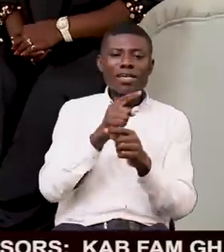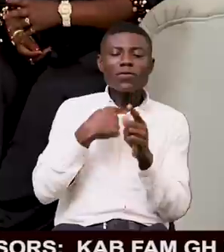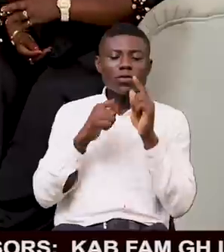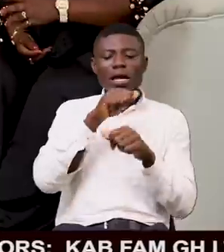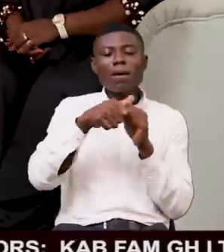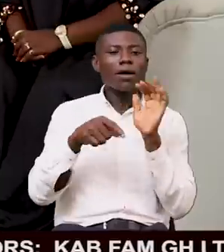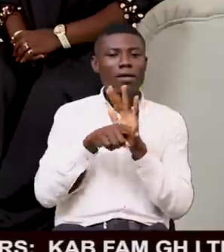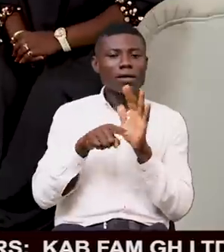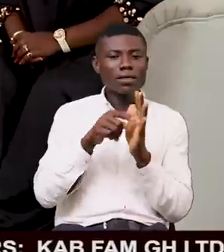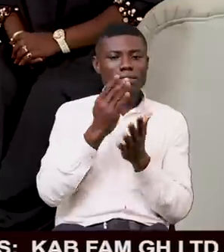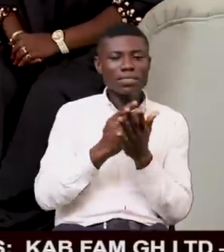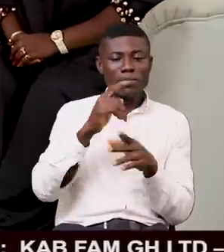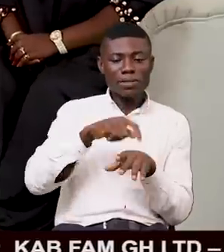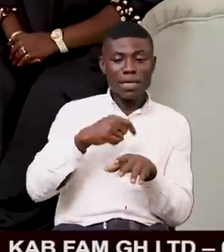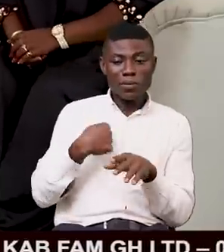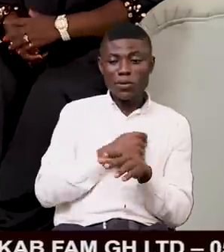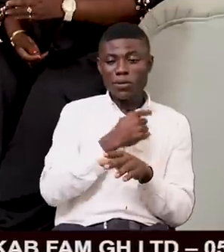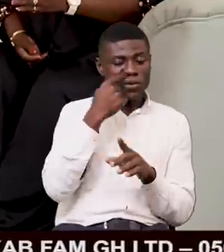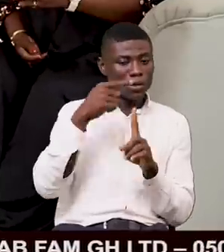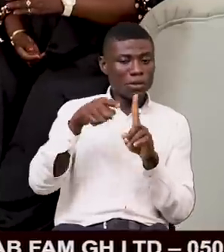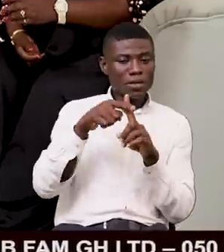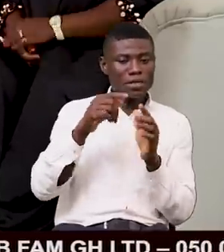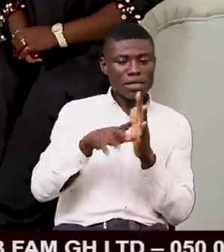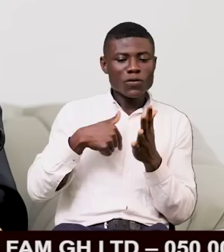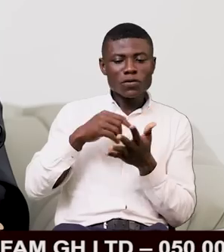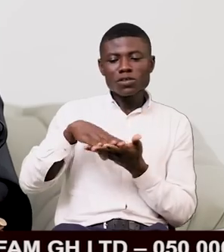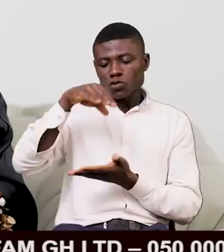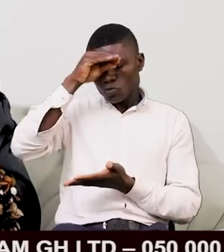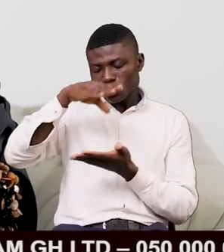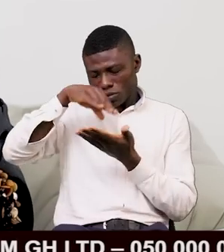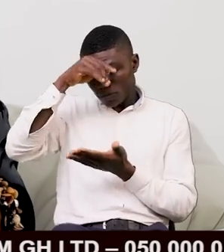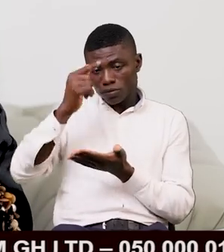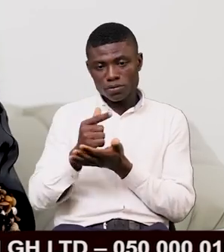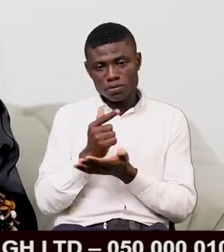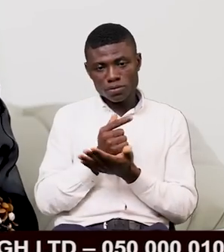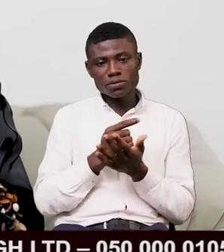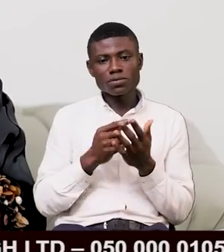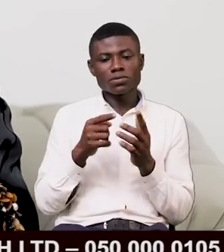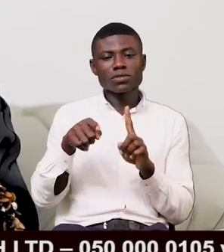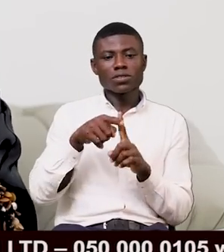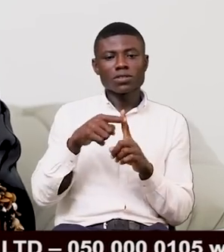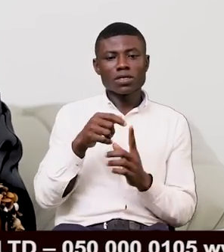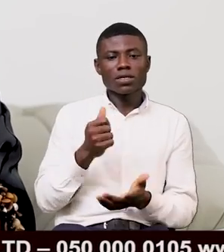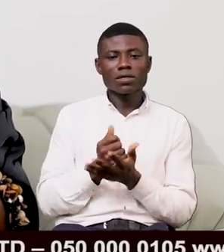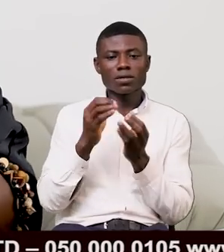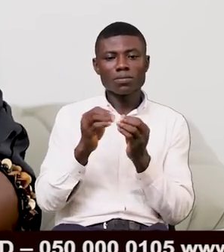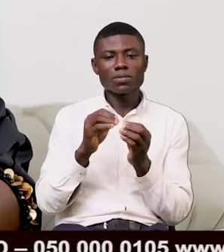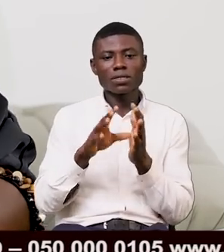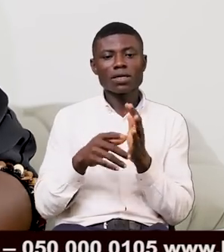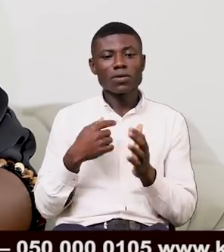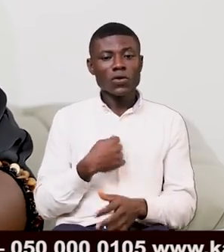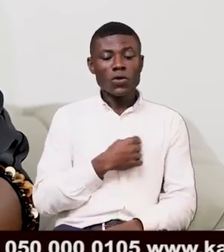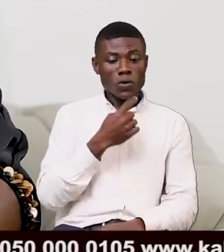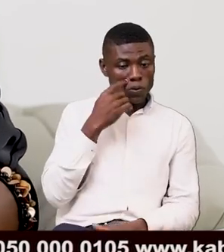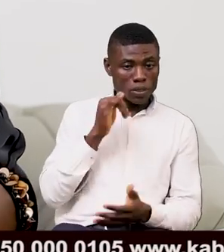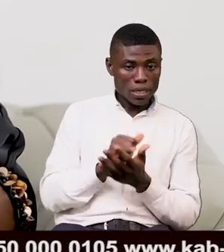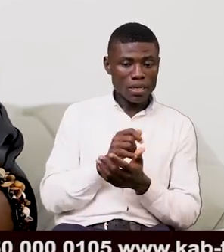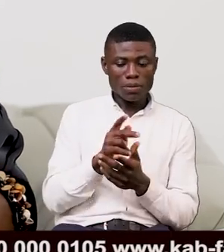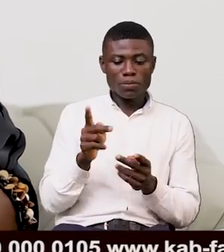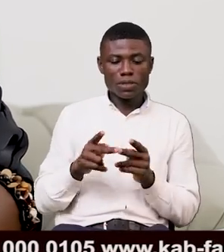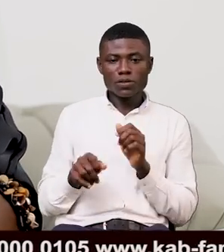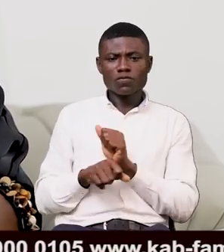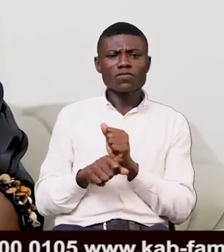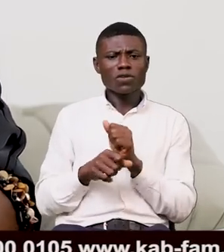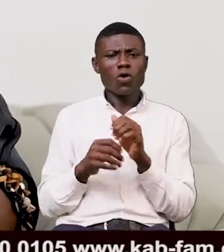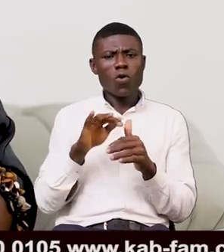negativity. Sometimes you have positive, no, so now you see one day. If it's a positive, no, a boy be brave, a man who's a baby on the year, baby